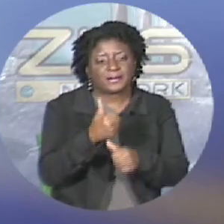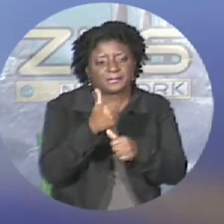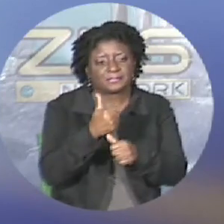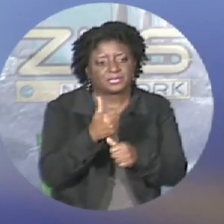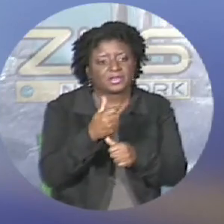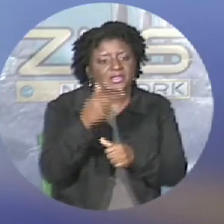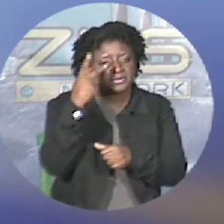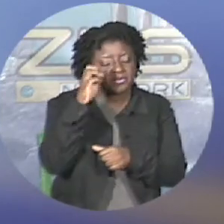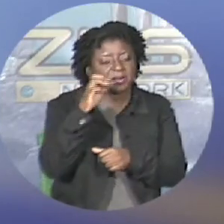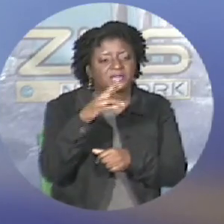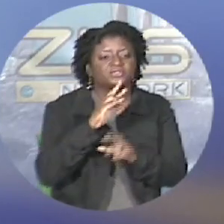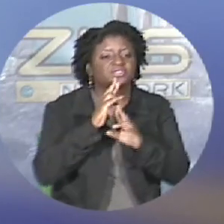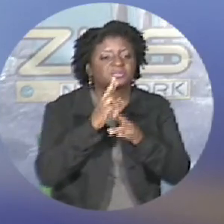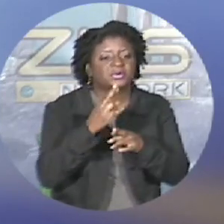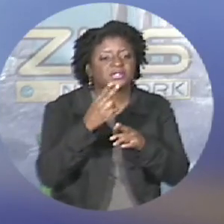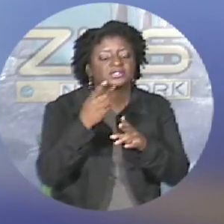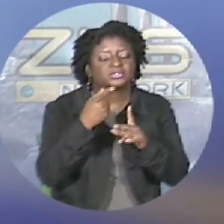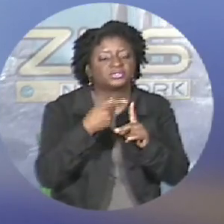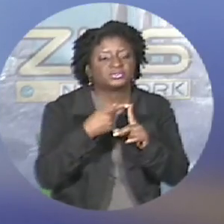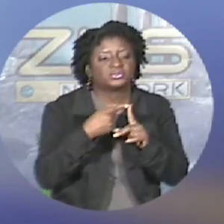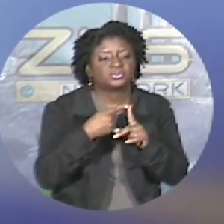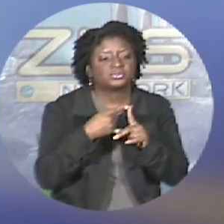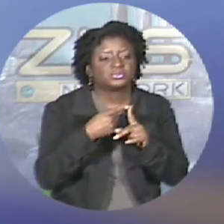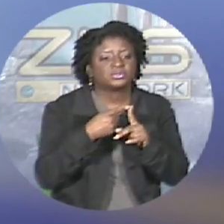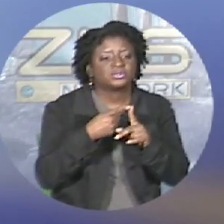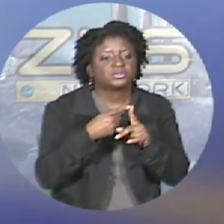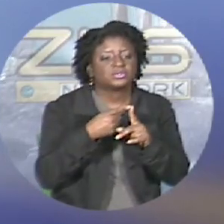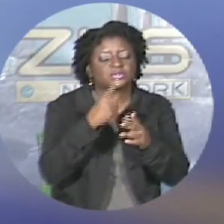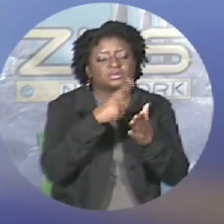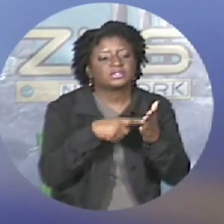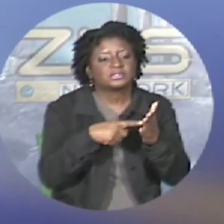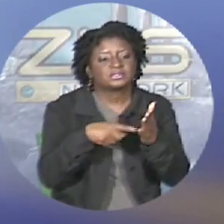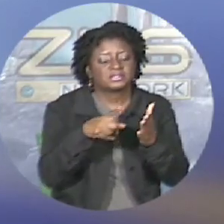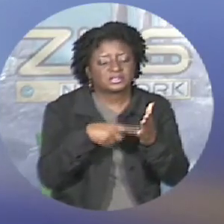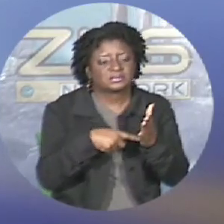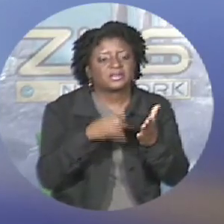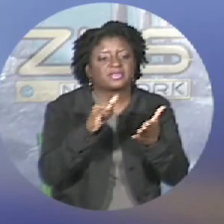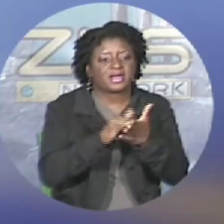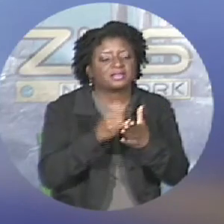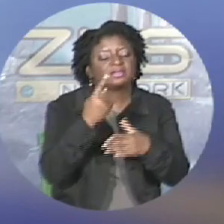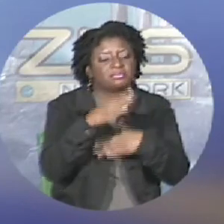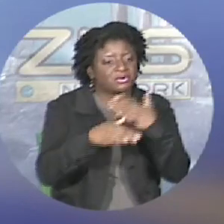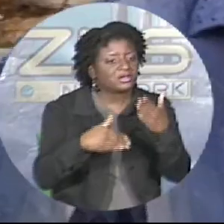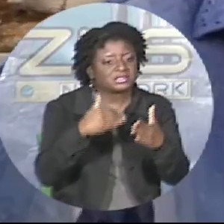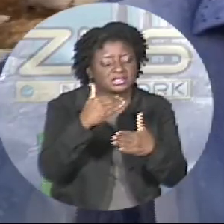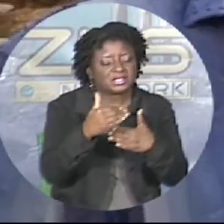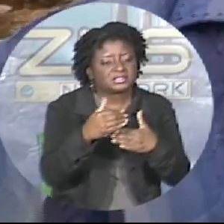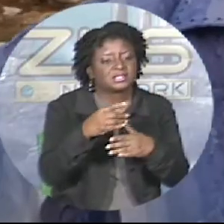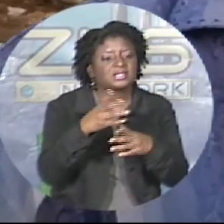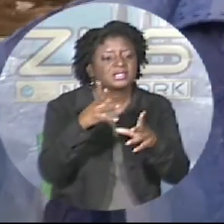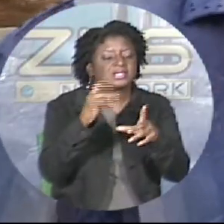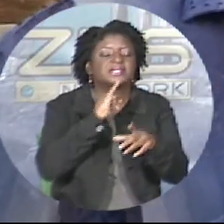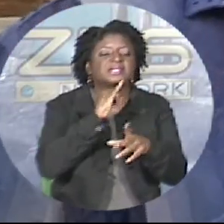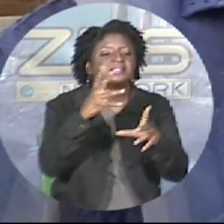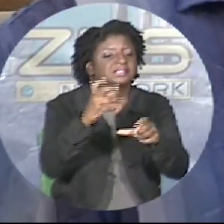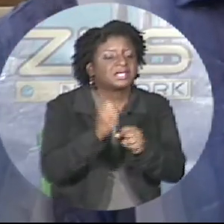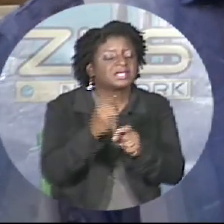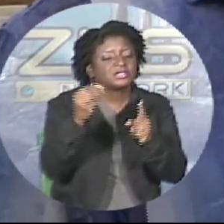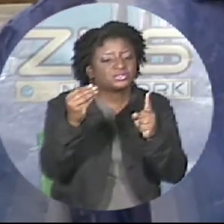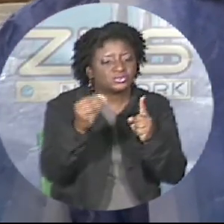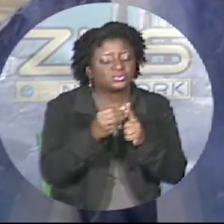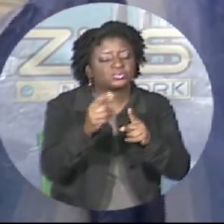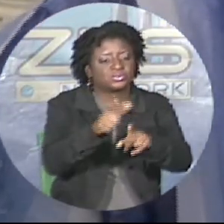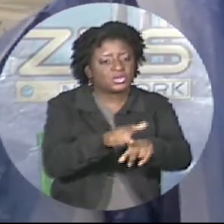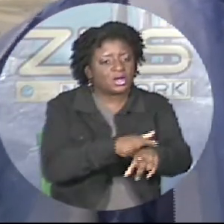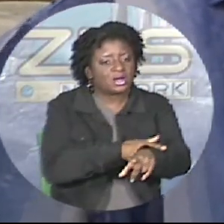process, although requiring detailed documentation and data collection, is taking too long. Not as quickly as they would want